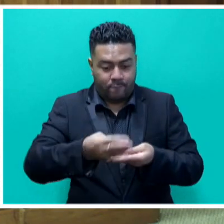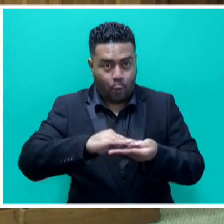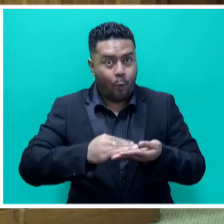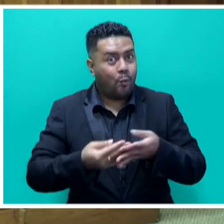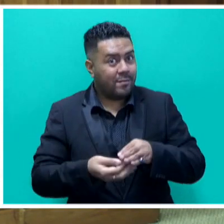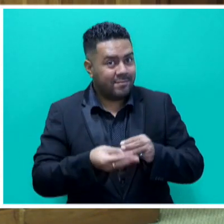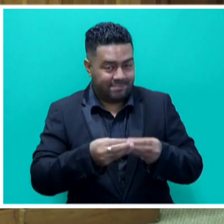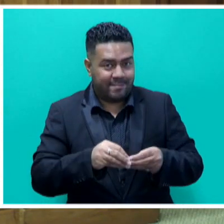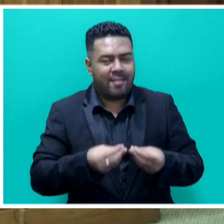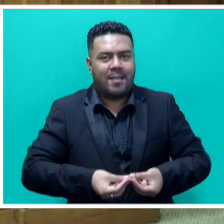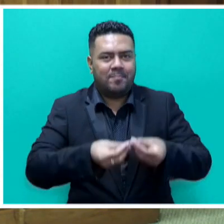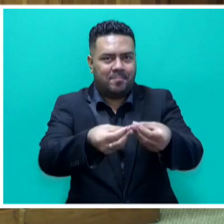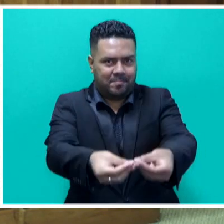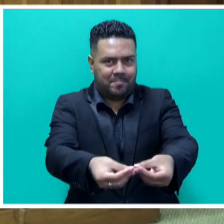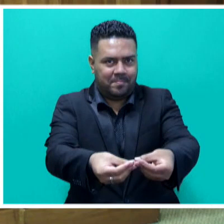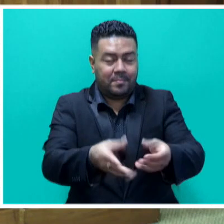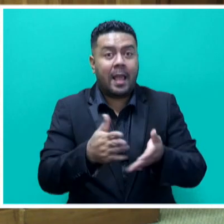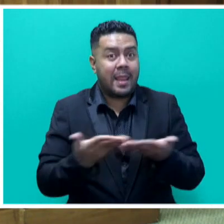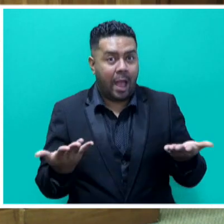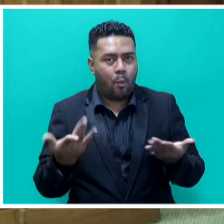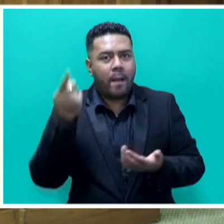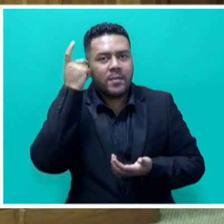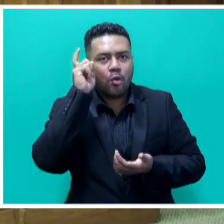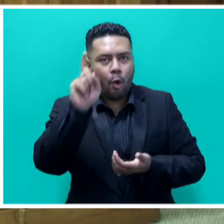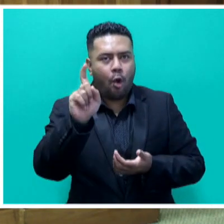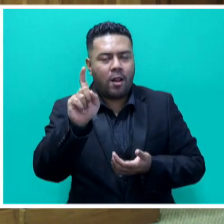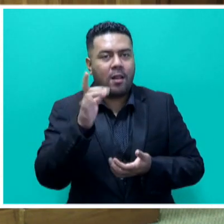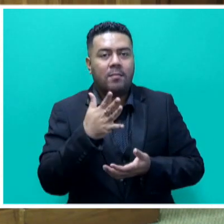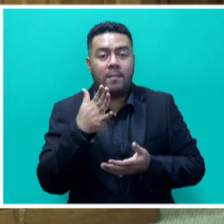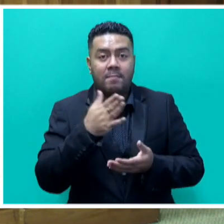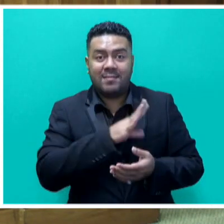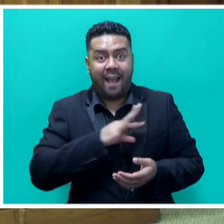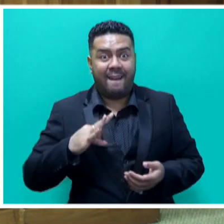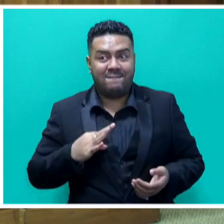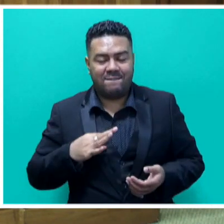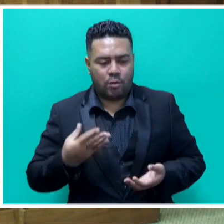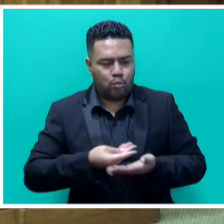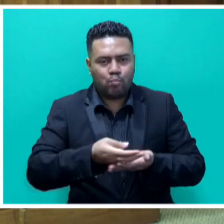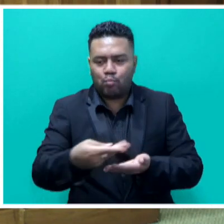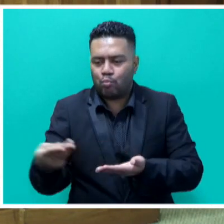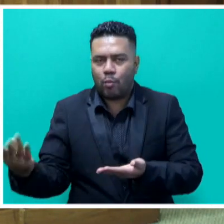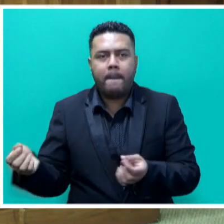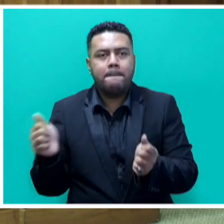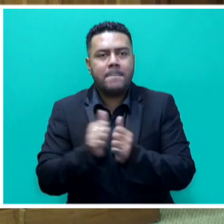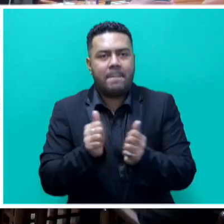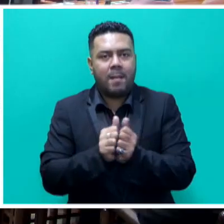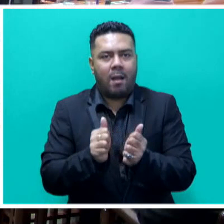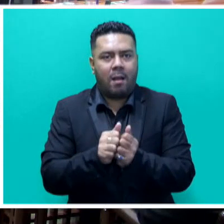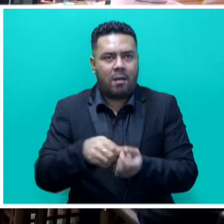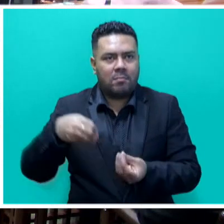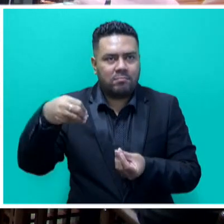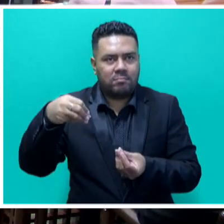Honourable members, I now call on the chamber attendants to give out the ballot papers.